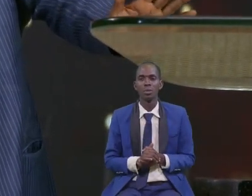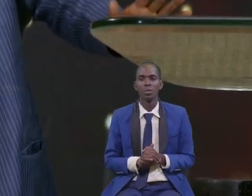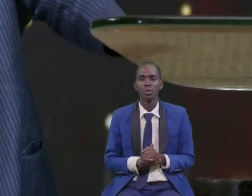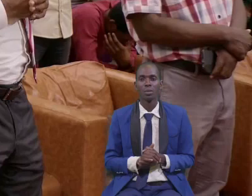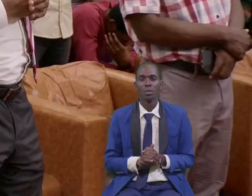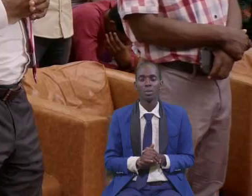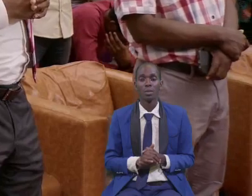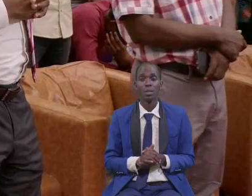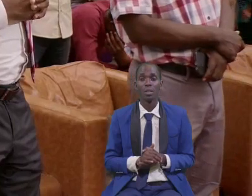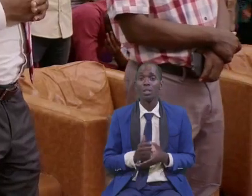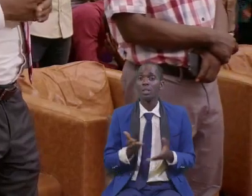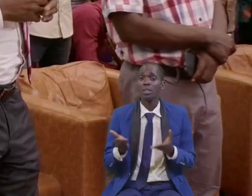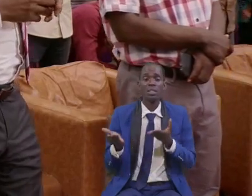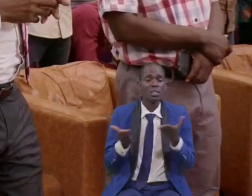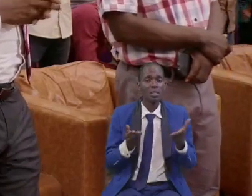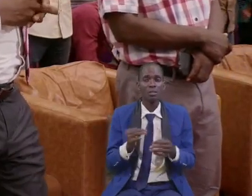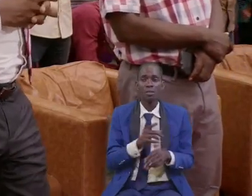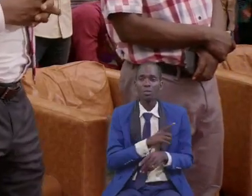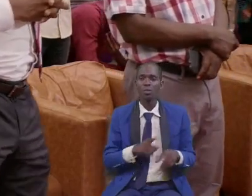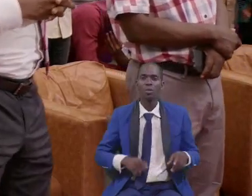Serving the Lord with joy.